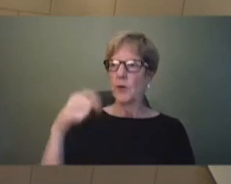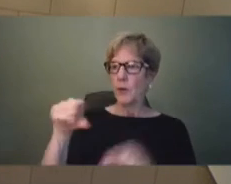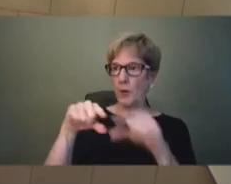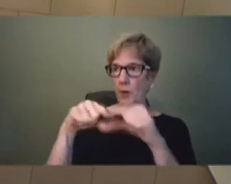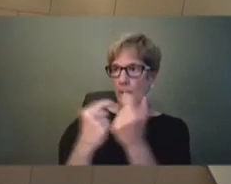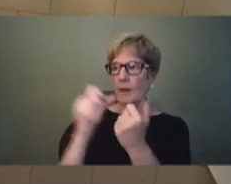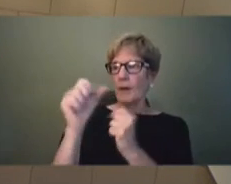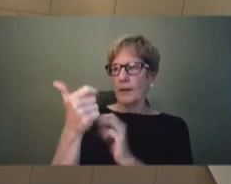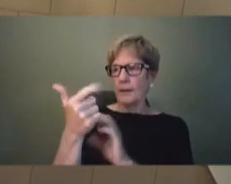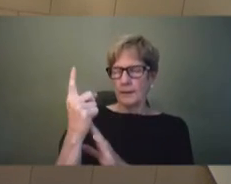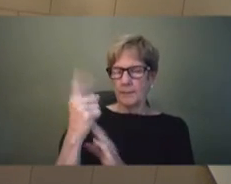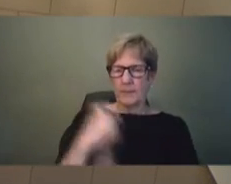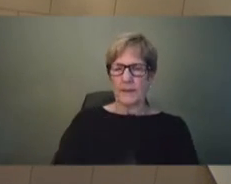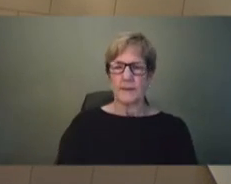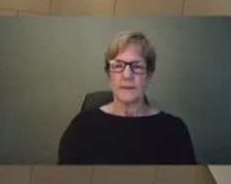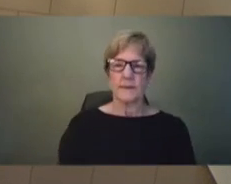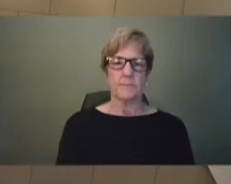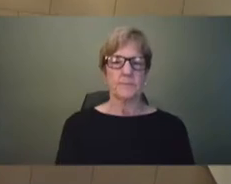minutes